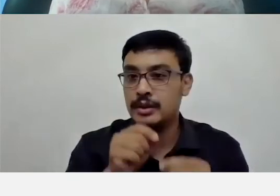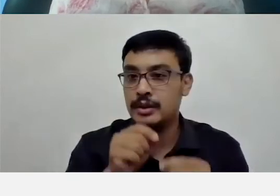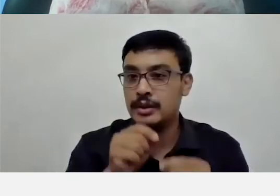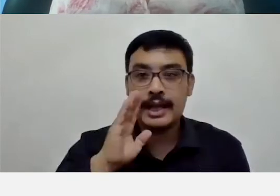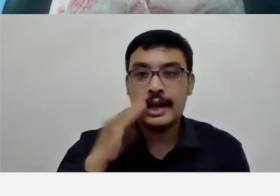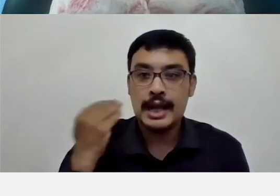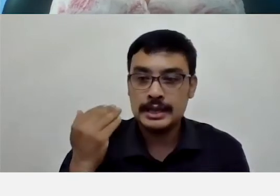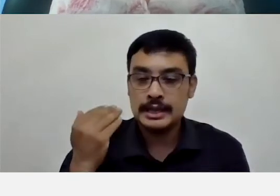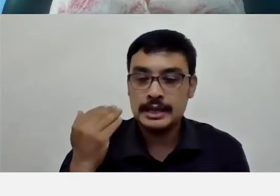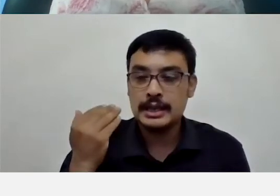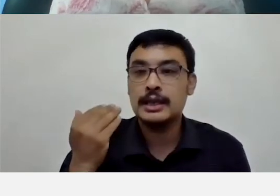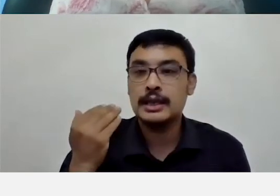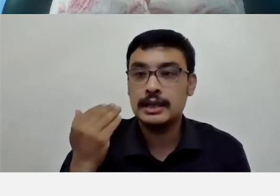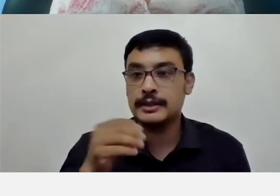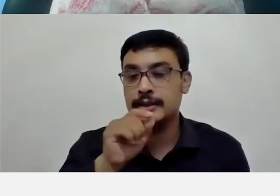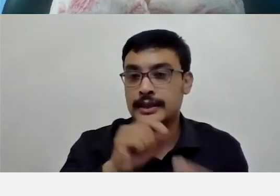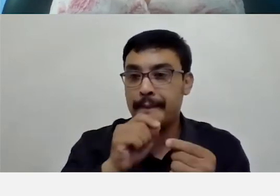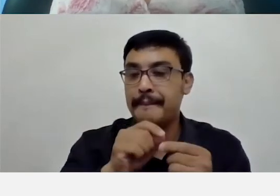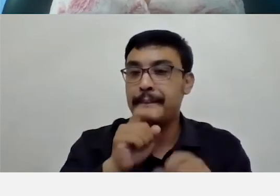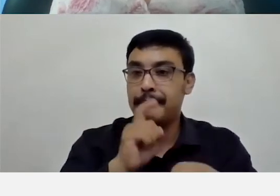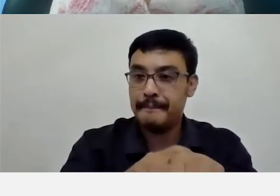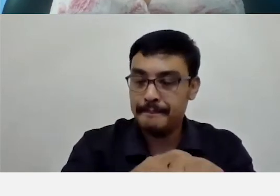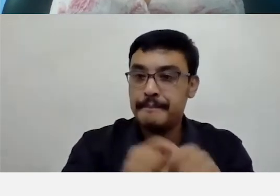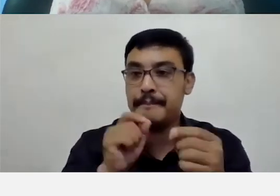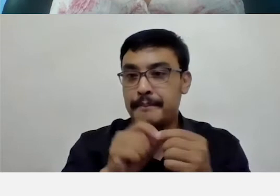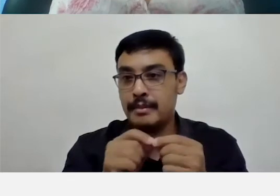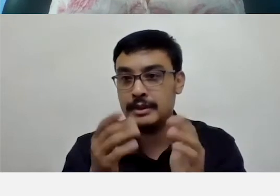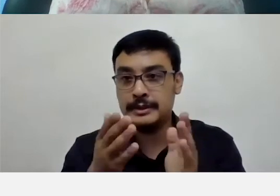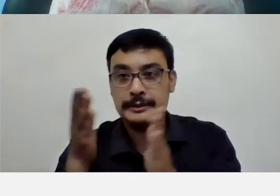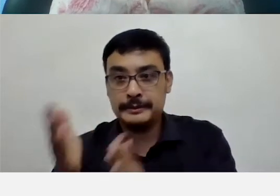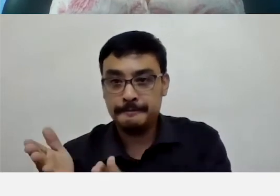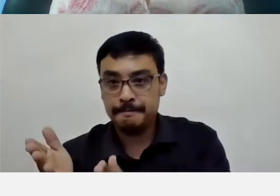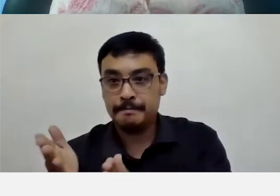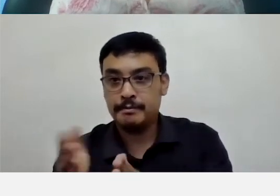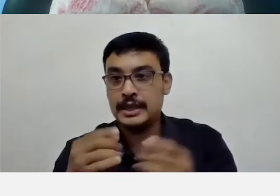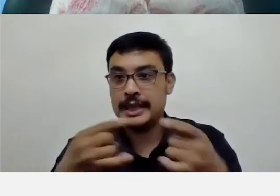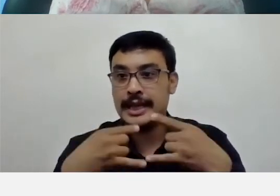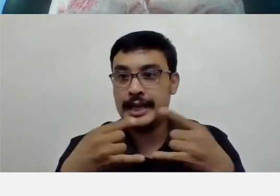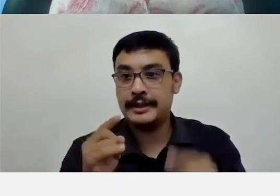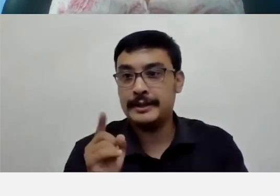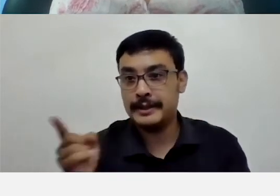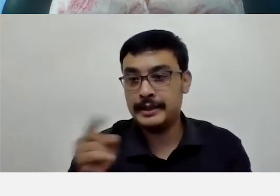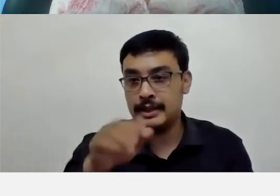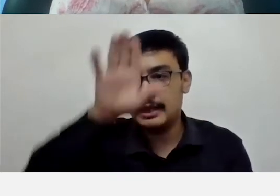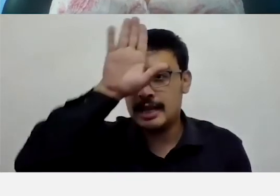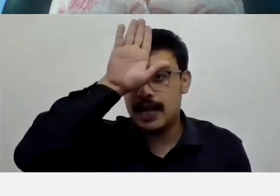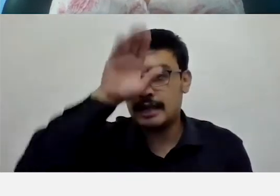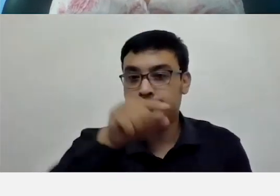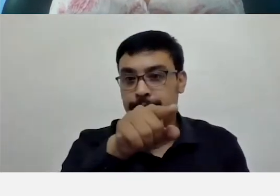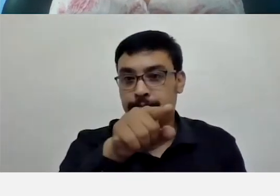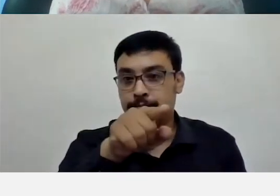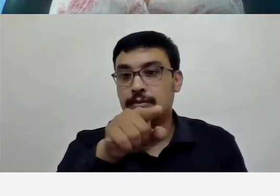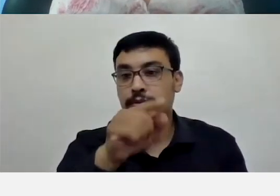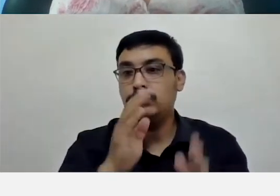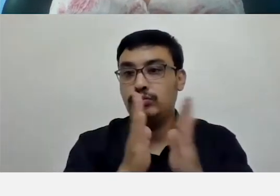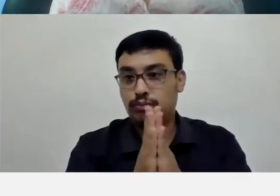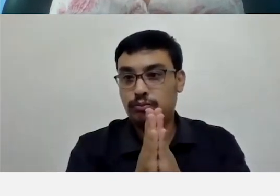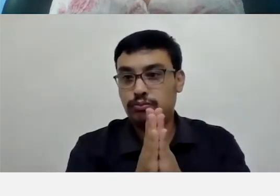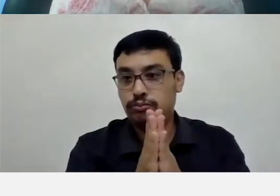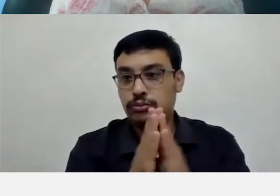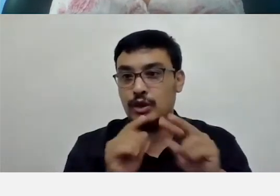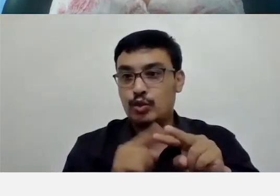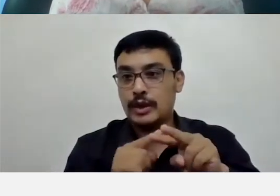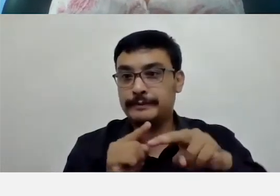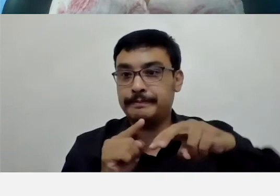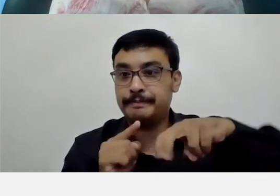Malla. So here you can see on the opposite of this gate, the king is here kneeling down position and